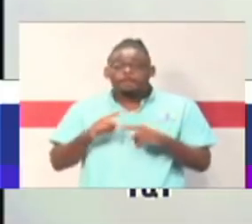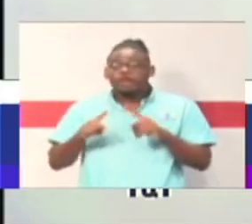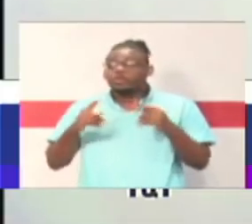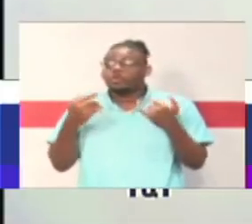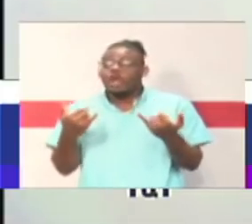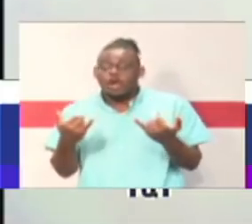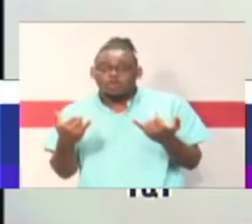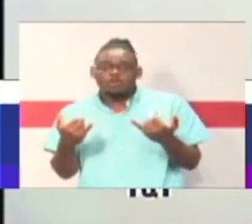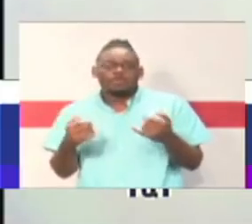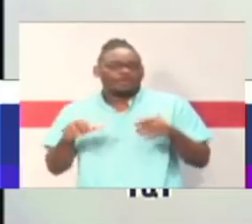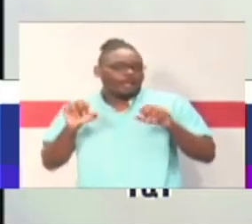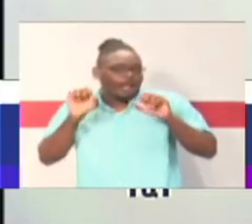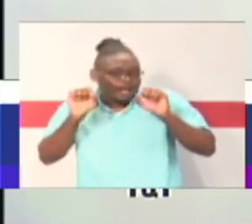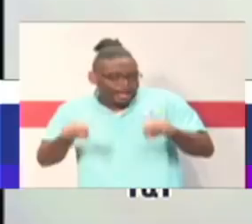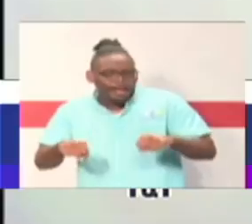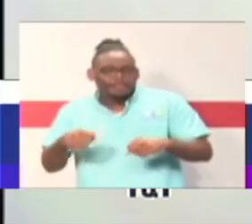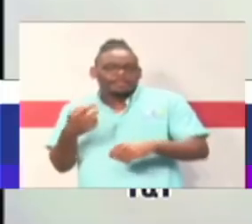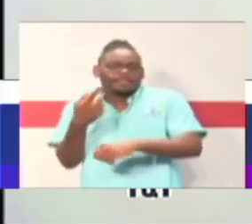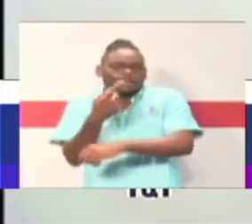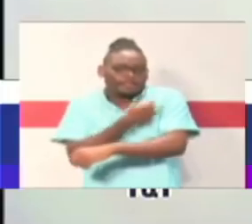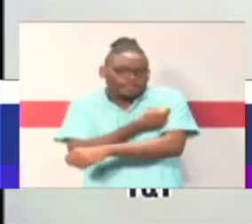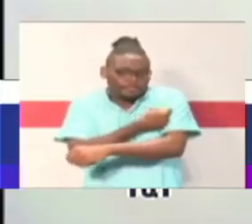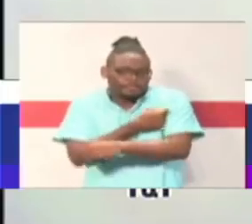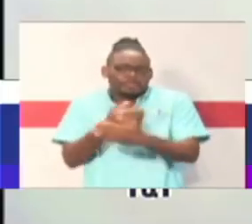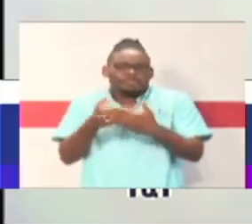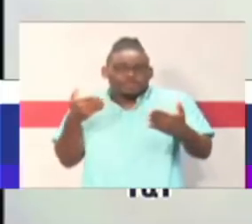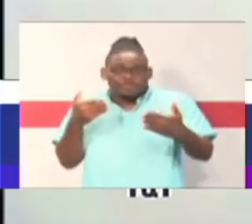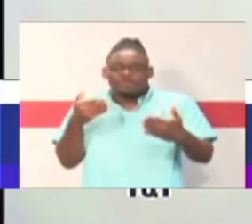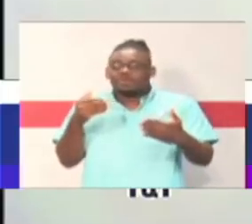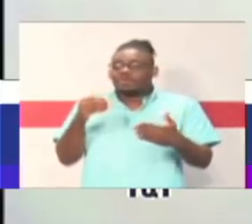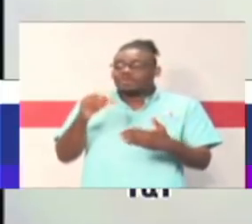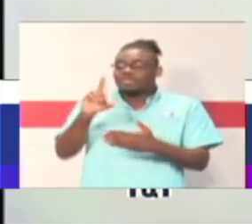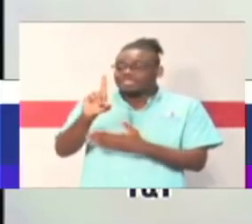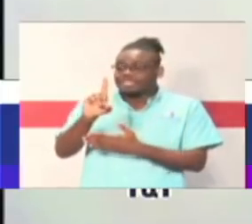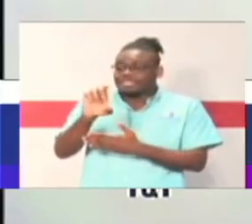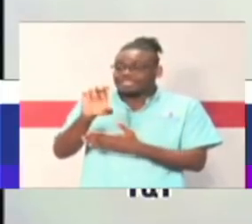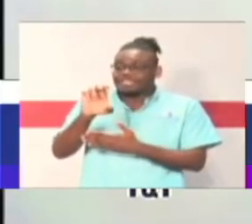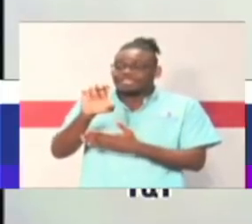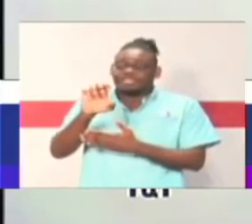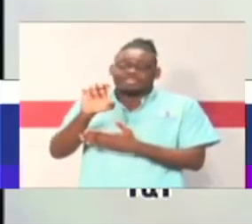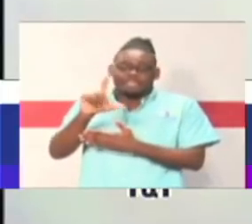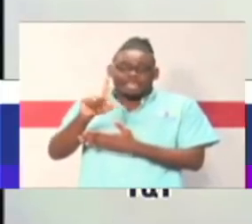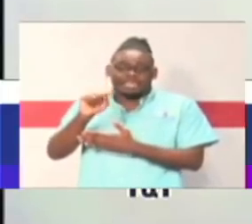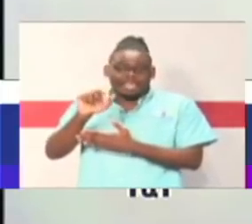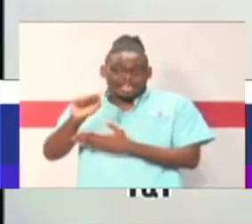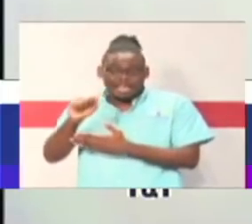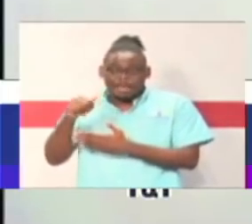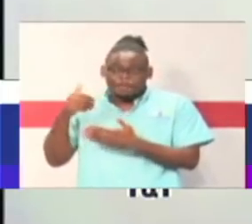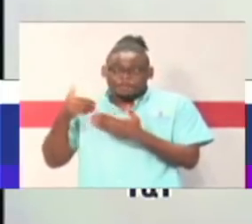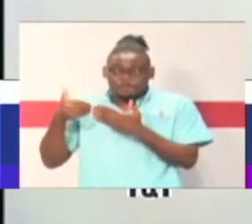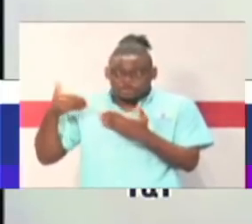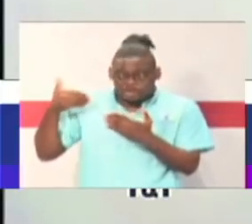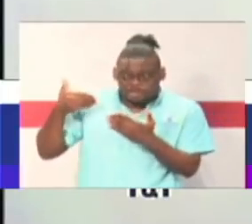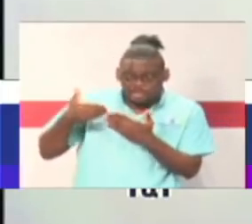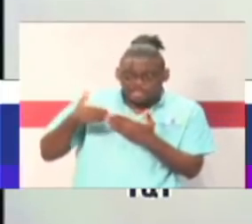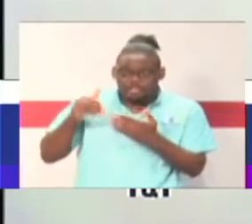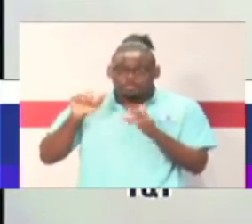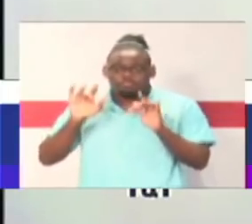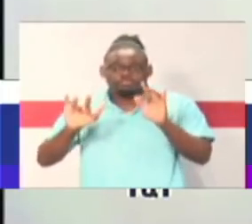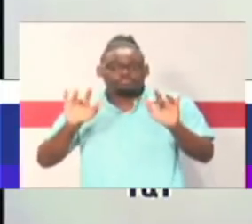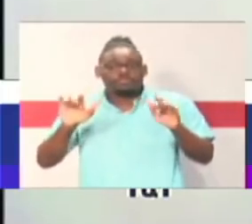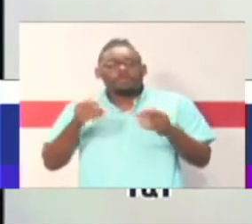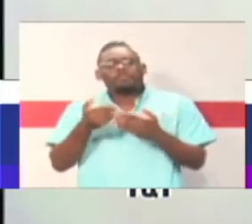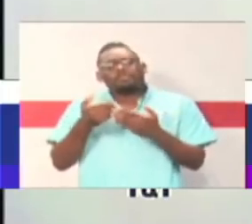the Delta variant takes hold. I got vaccinated to protect myself, my family, my patients, and